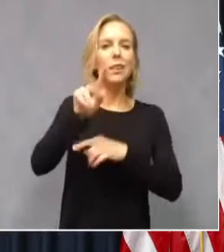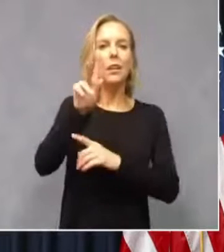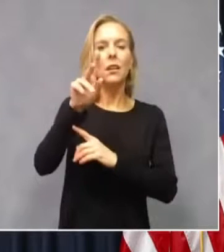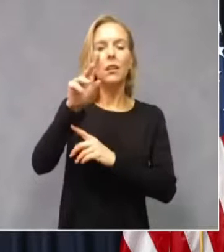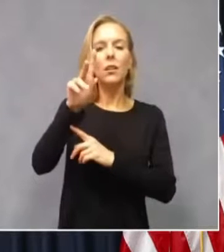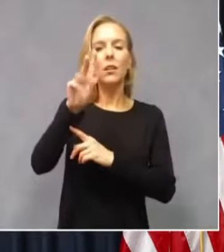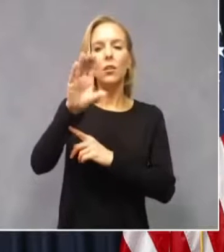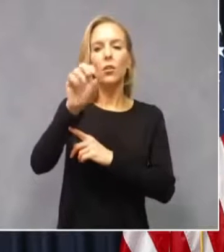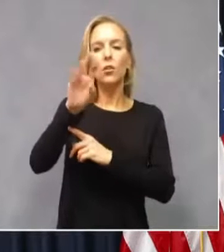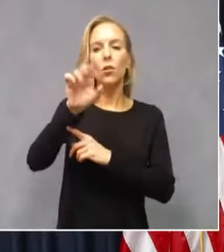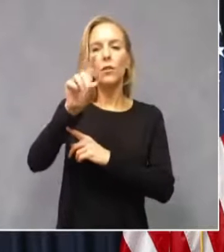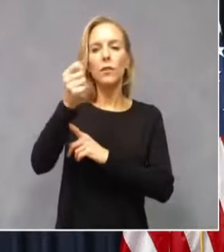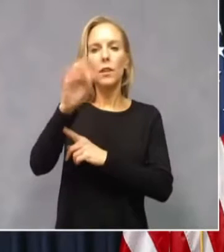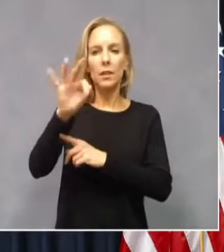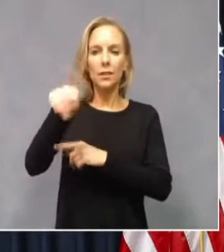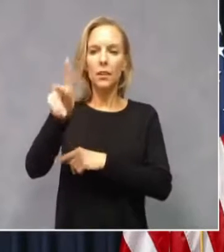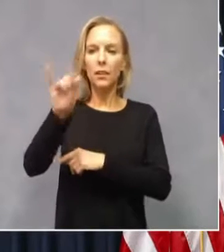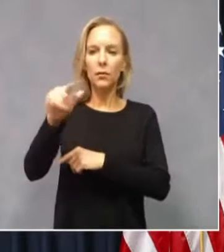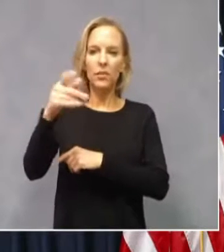kycovid19.ky.gov.